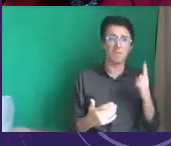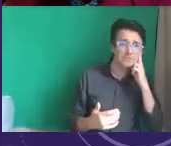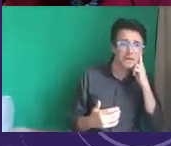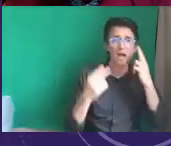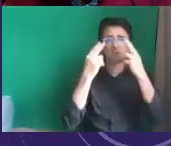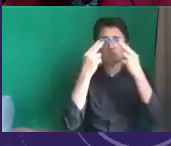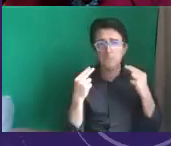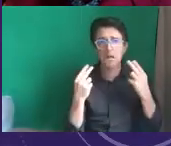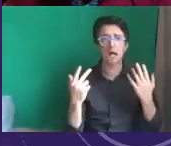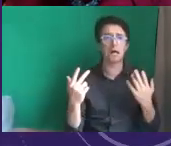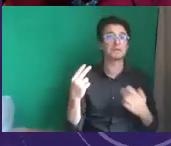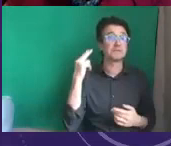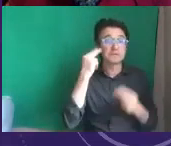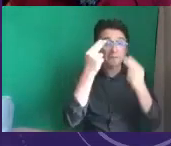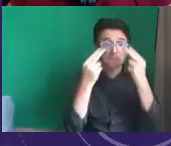slide, please.